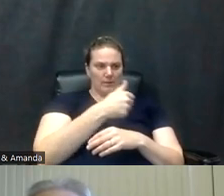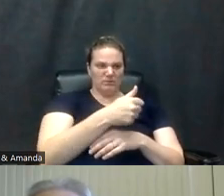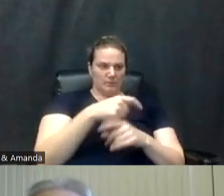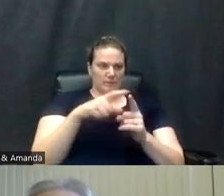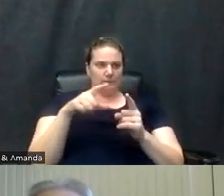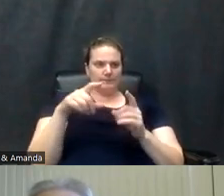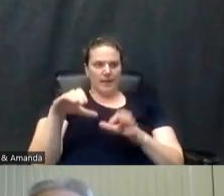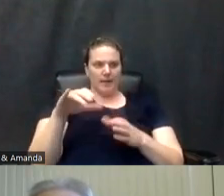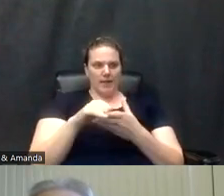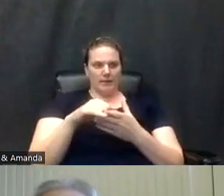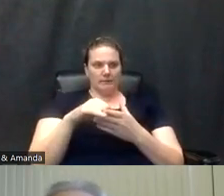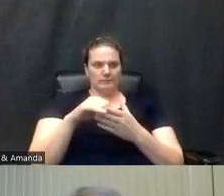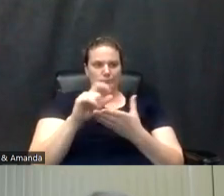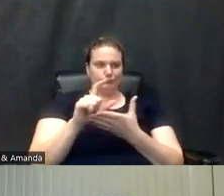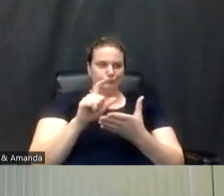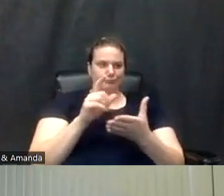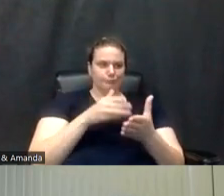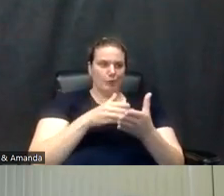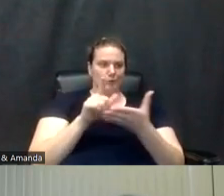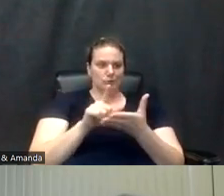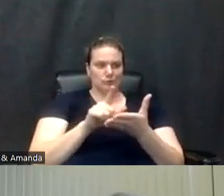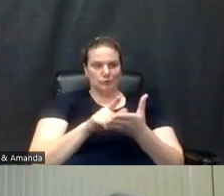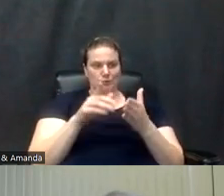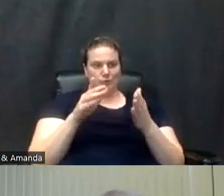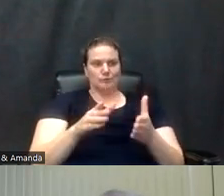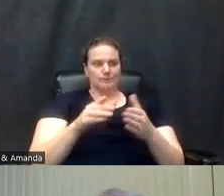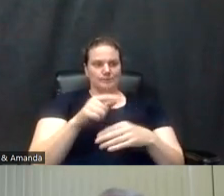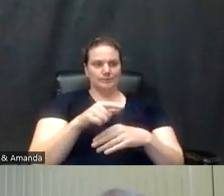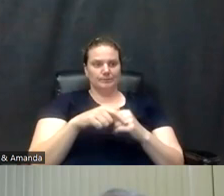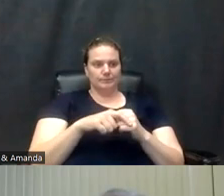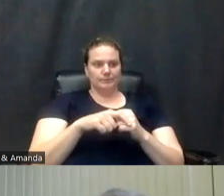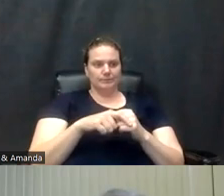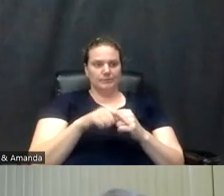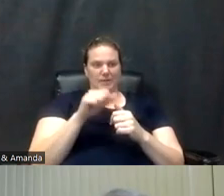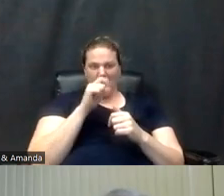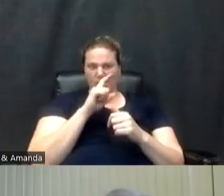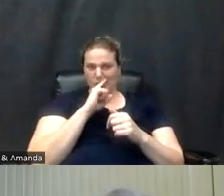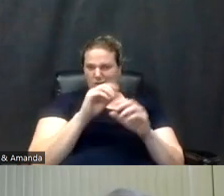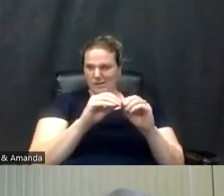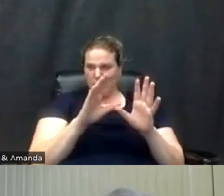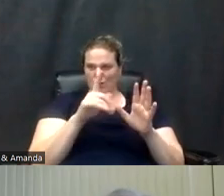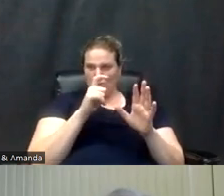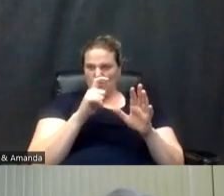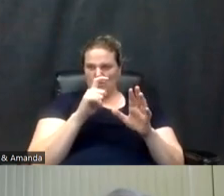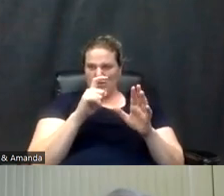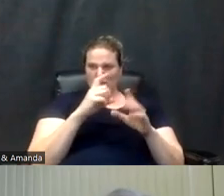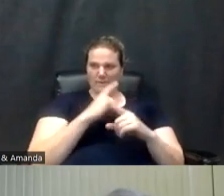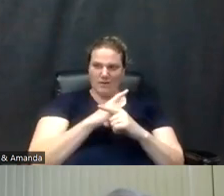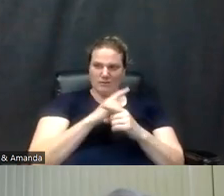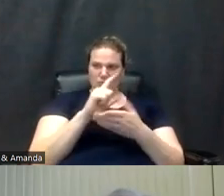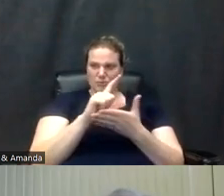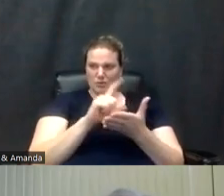like prosecuting attorneys, basically. It's not clear to me who acts as the defense attorney for the police.